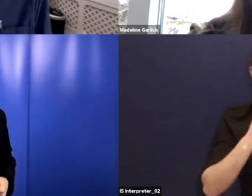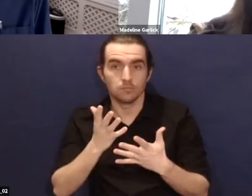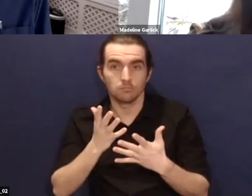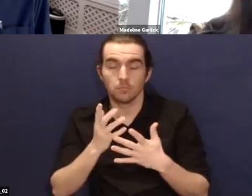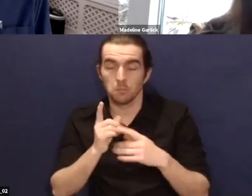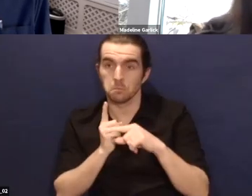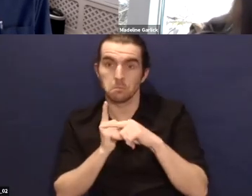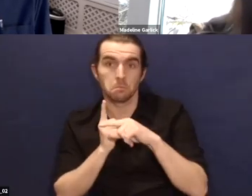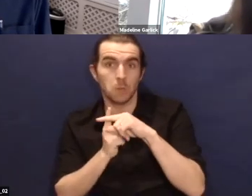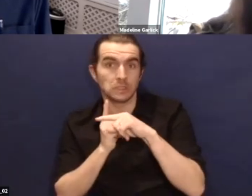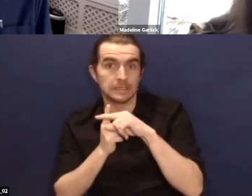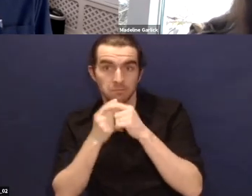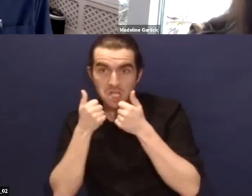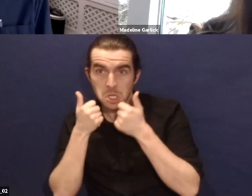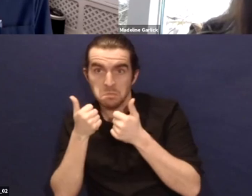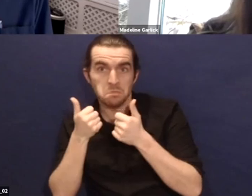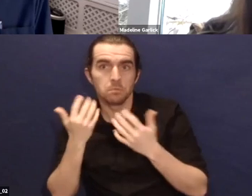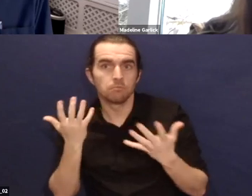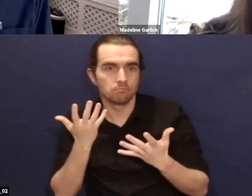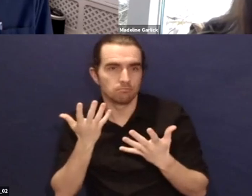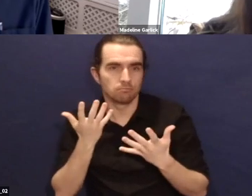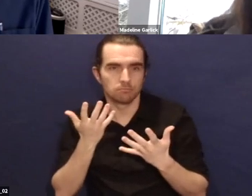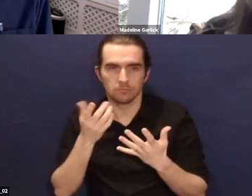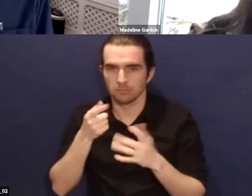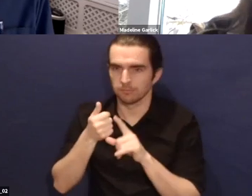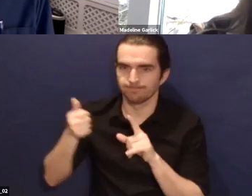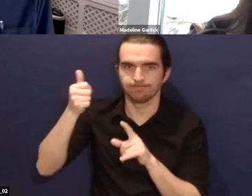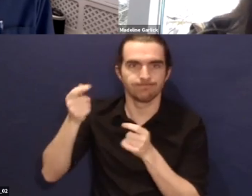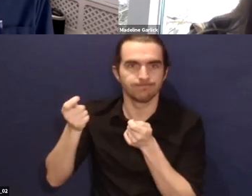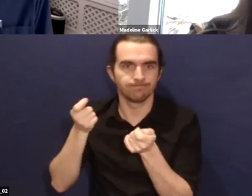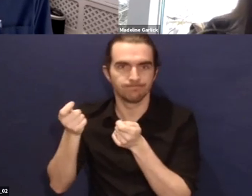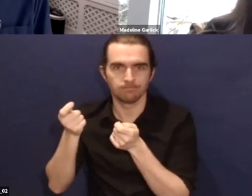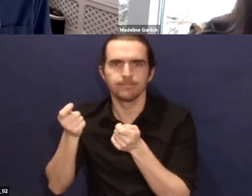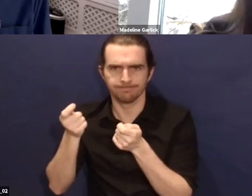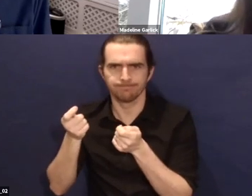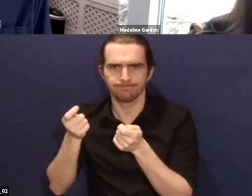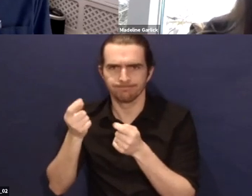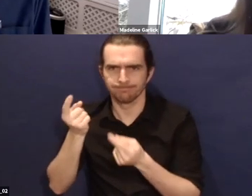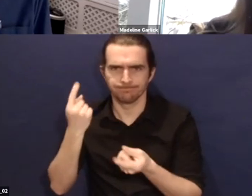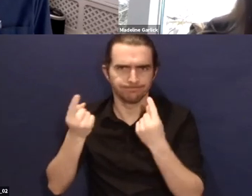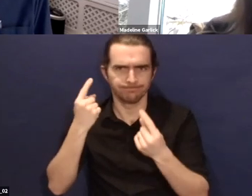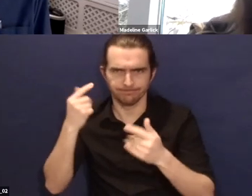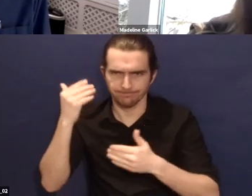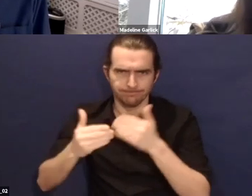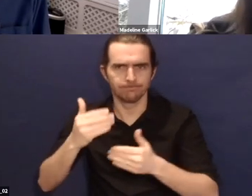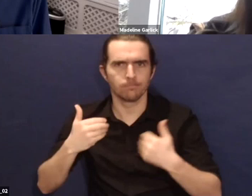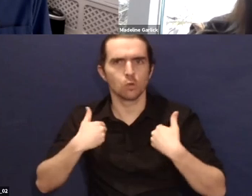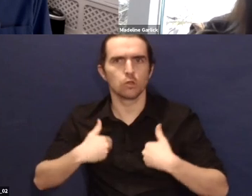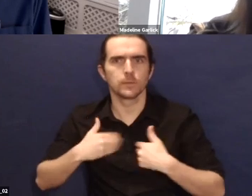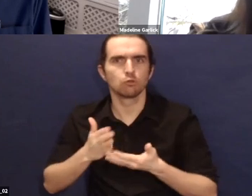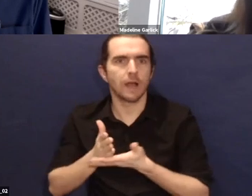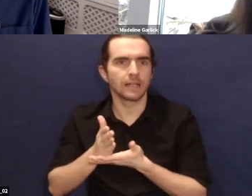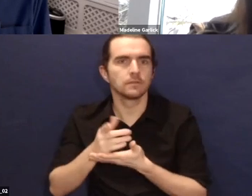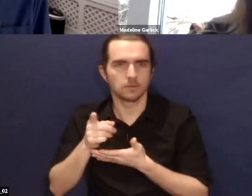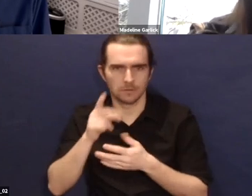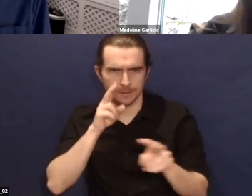work undertaken across the UN system, whether that work relates to development, to economic activities, to trade, because